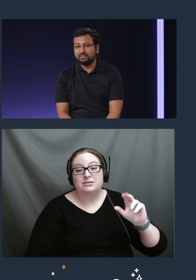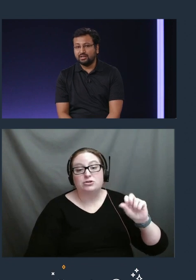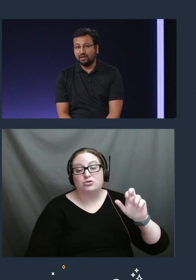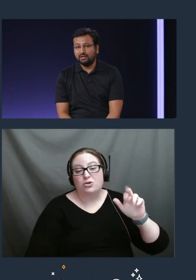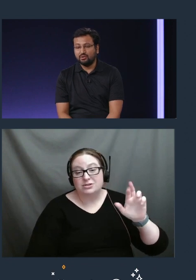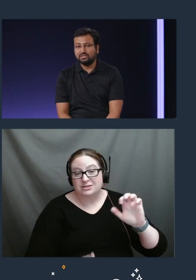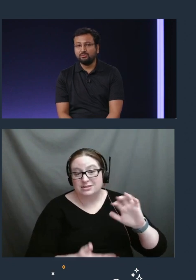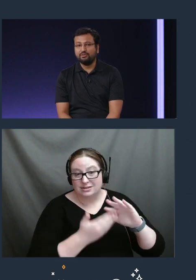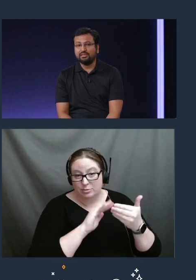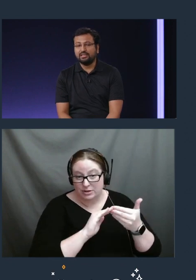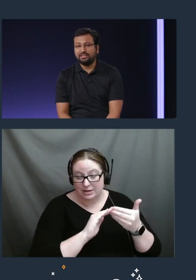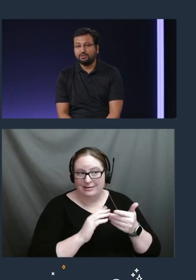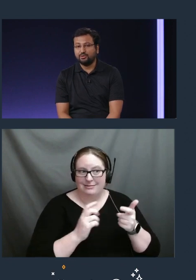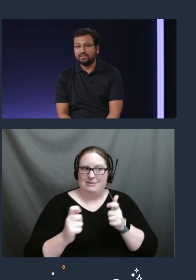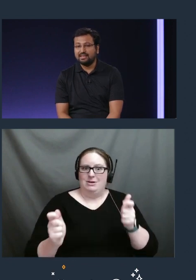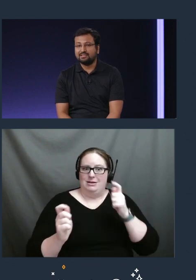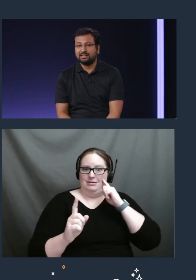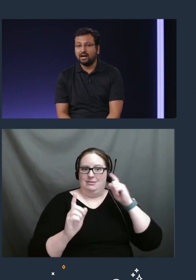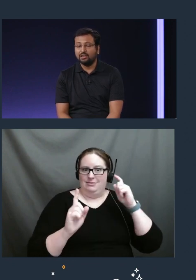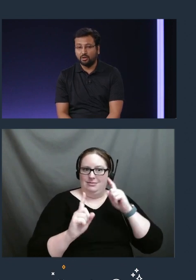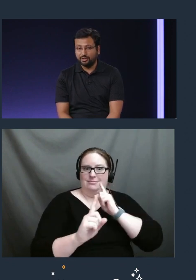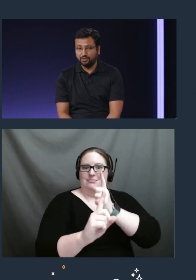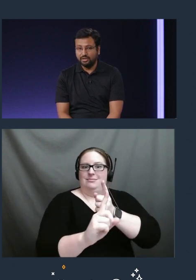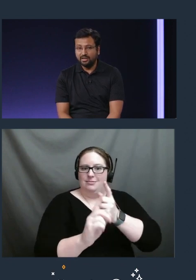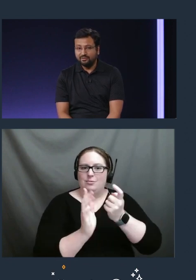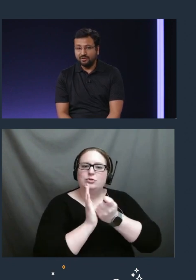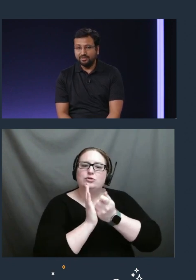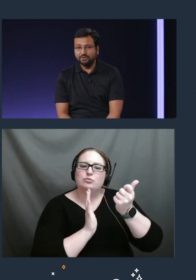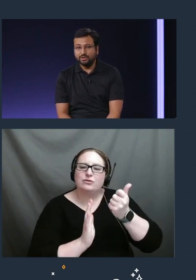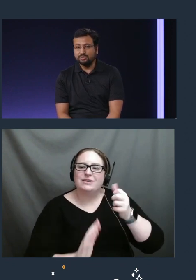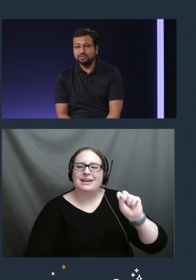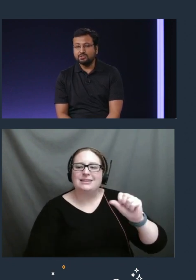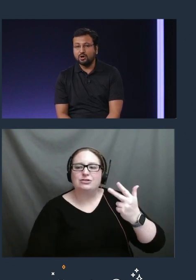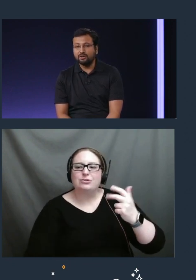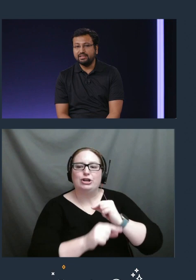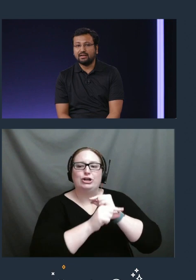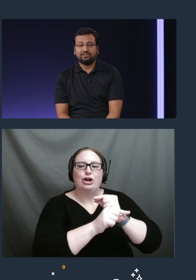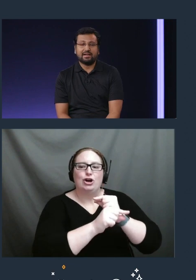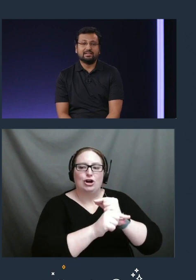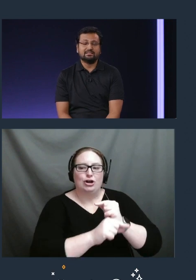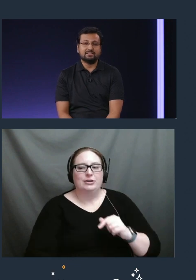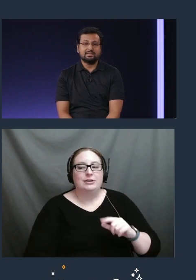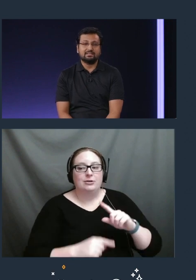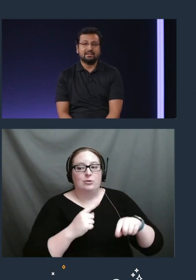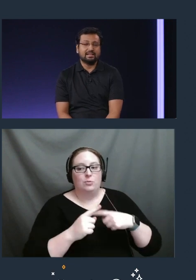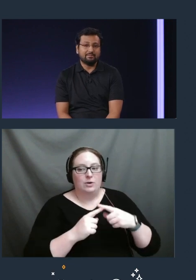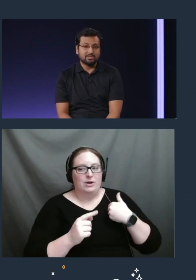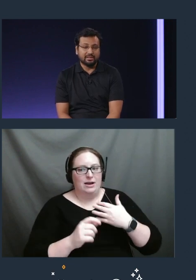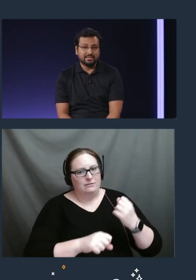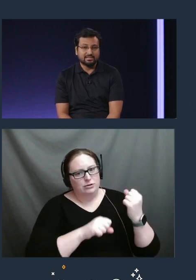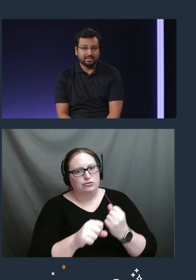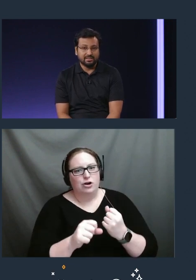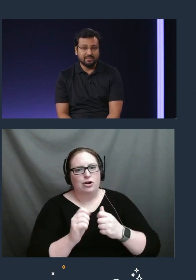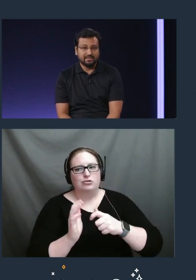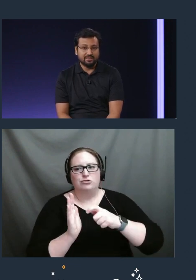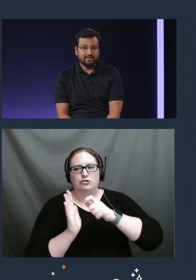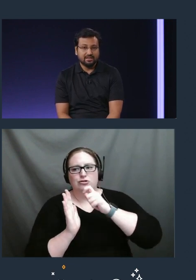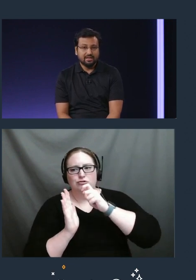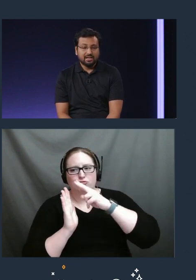in this regard was removing the need to use S3 guard module when we introduced strong read-after-write consistency in Amazon